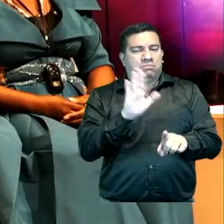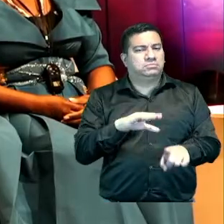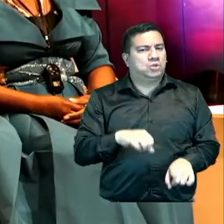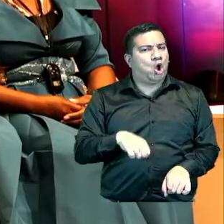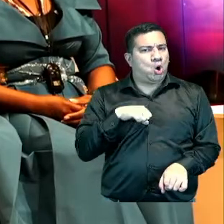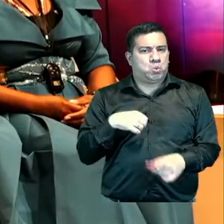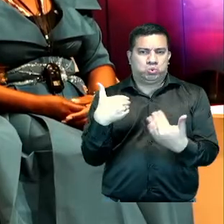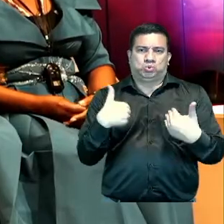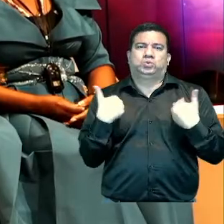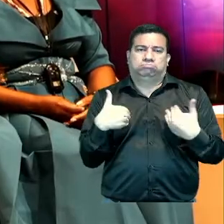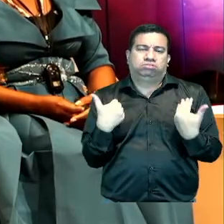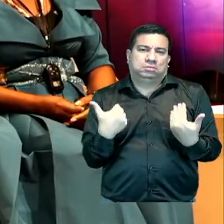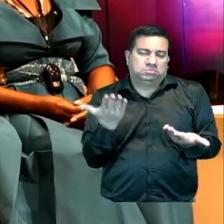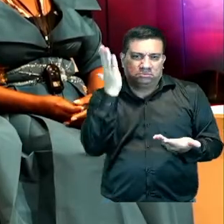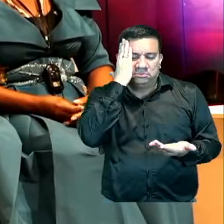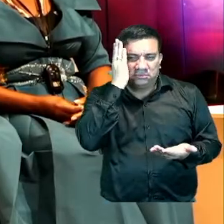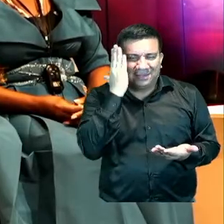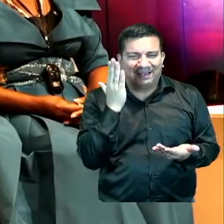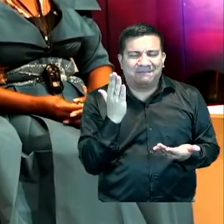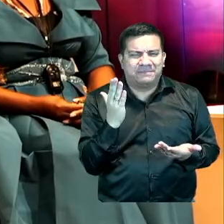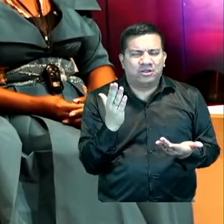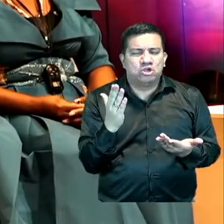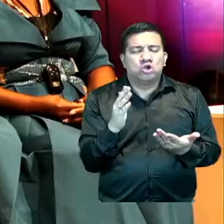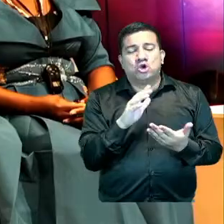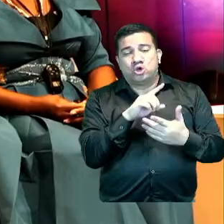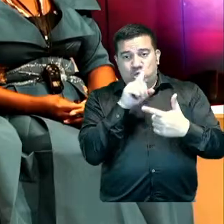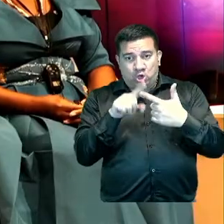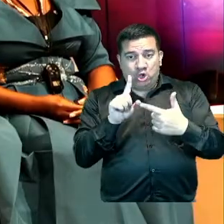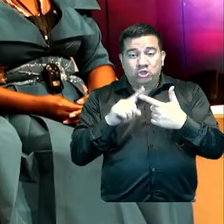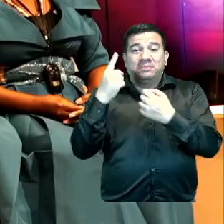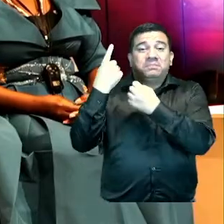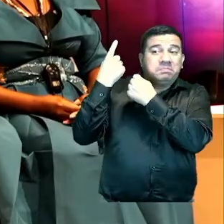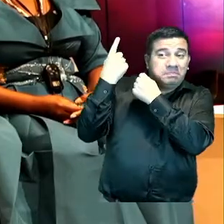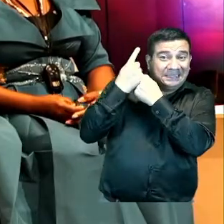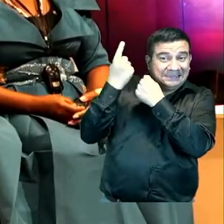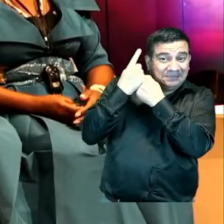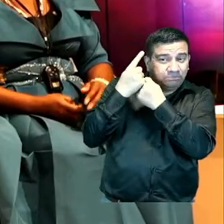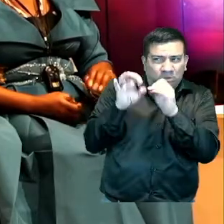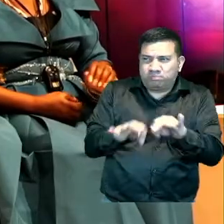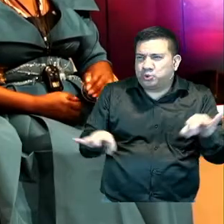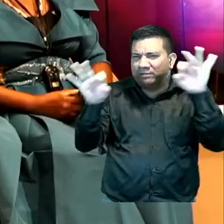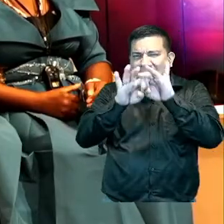We're proud of what they are. Another principle